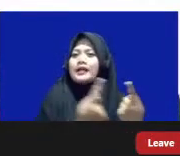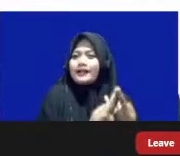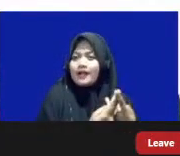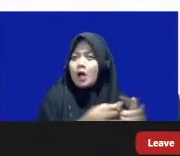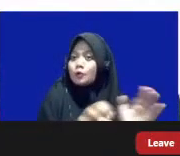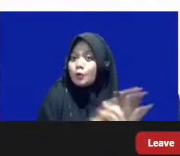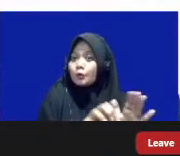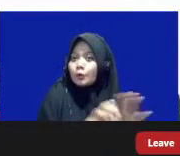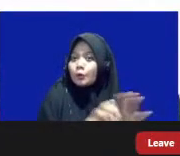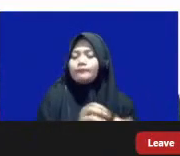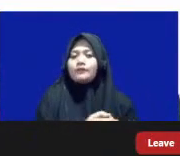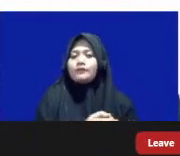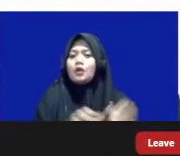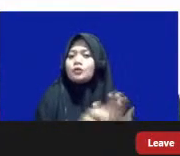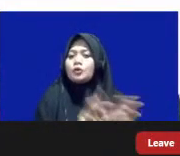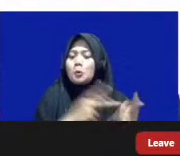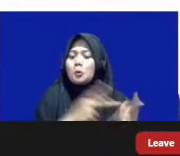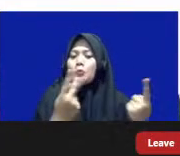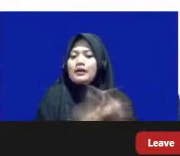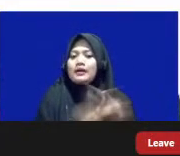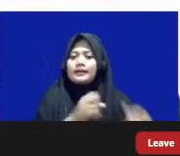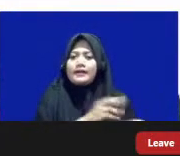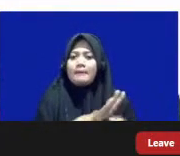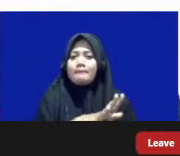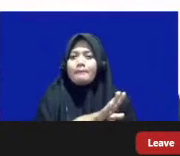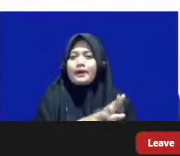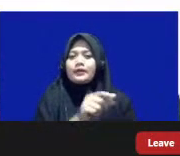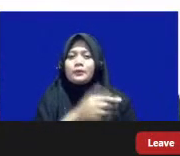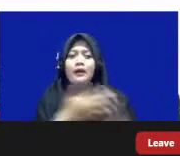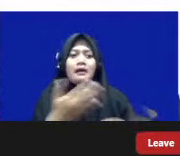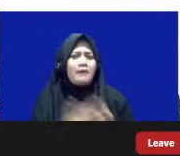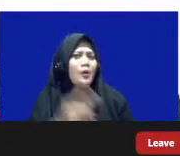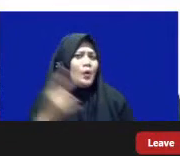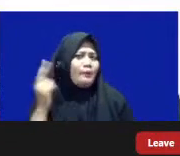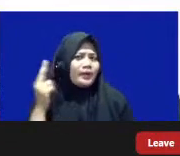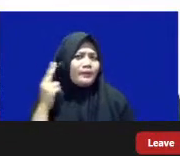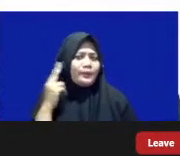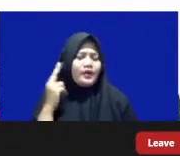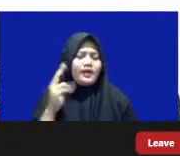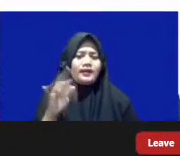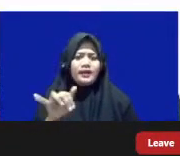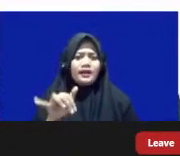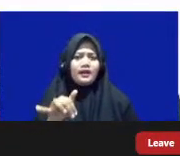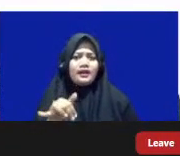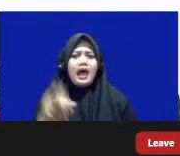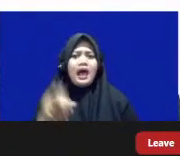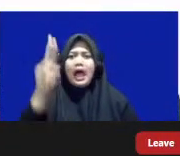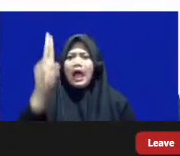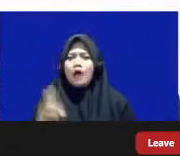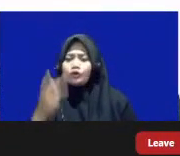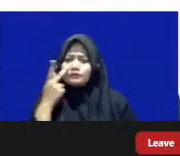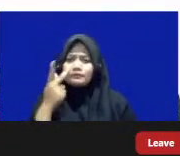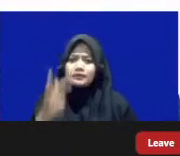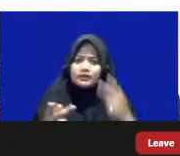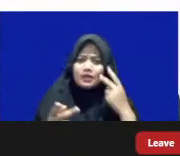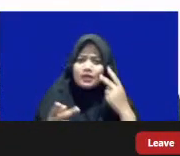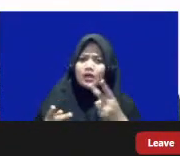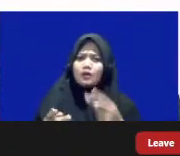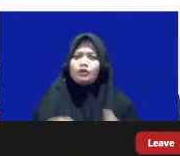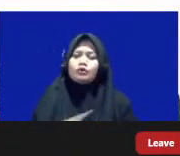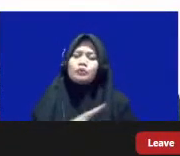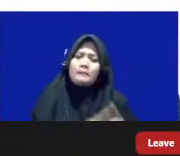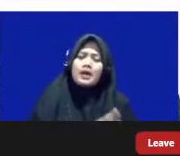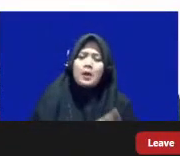is women. They take care of their family and they take care of their family members and also their community. So nowadays, I